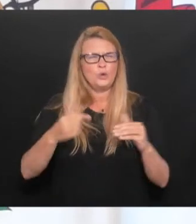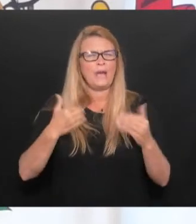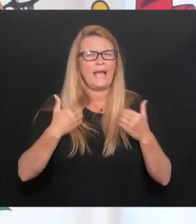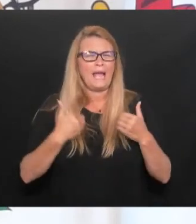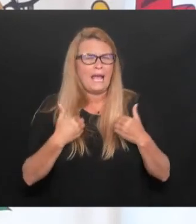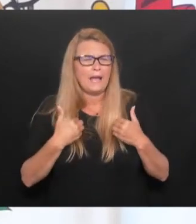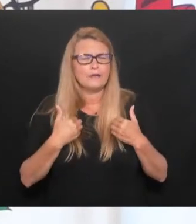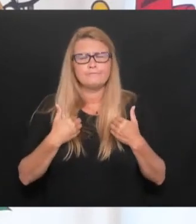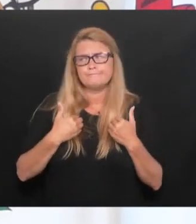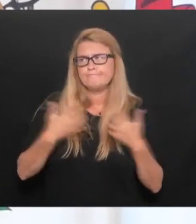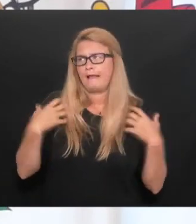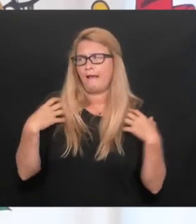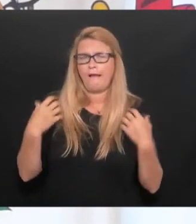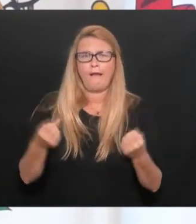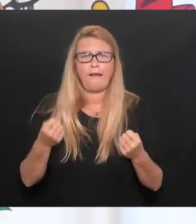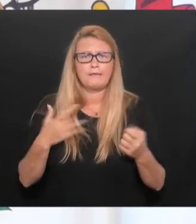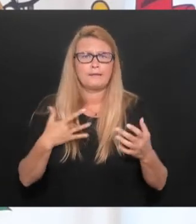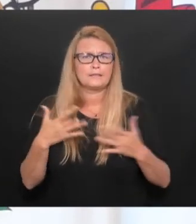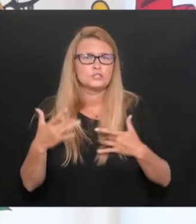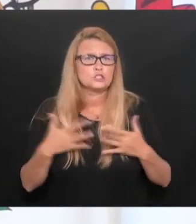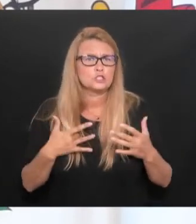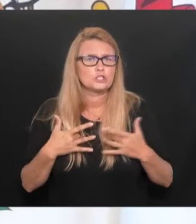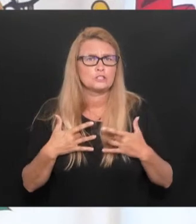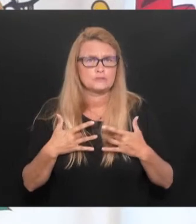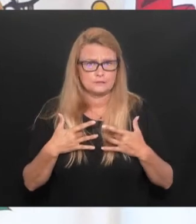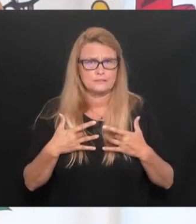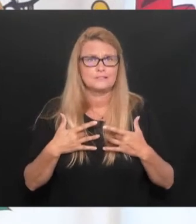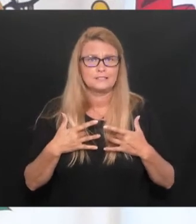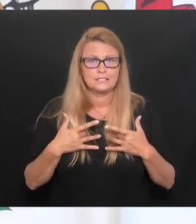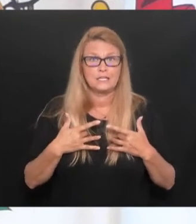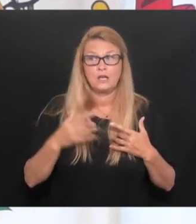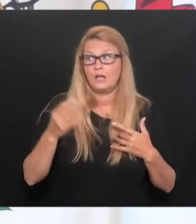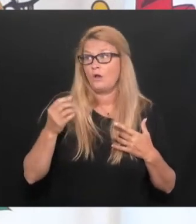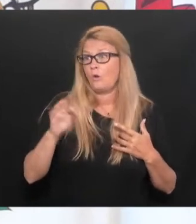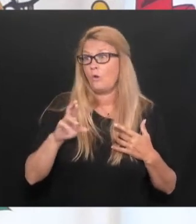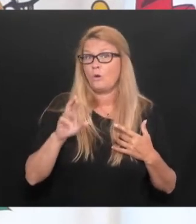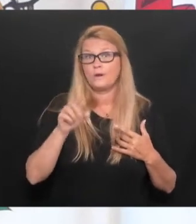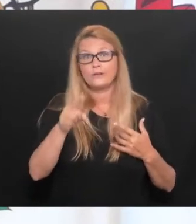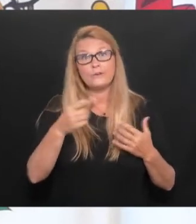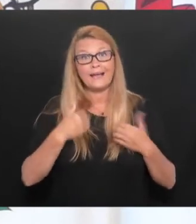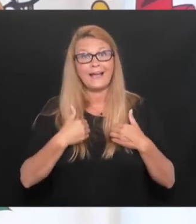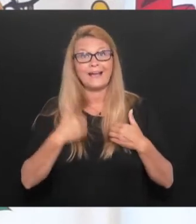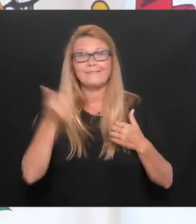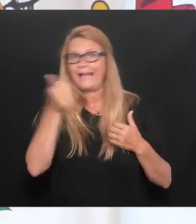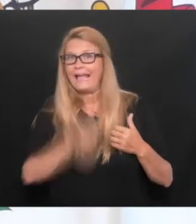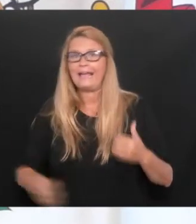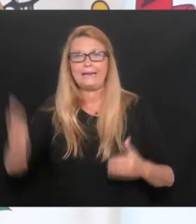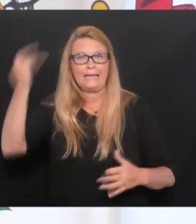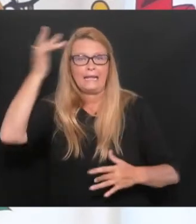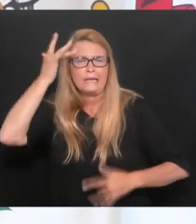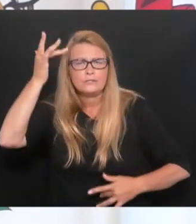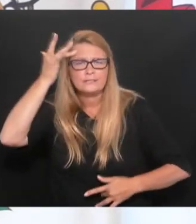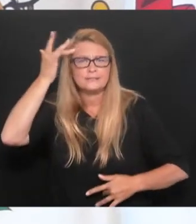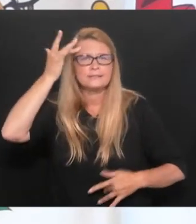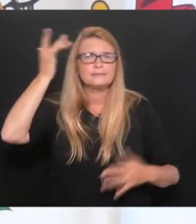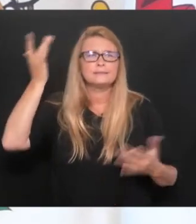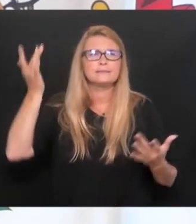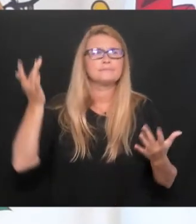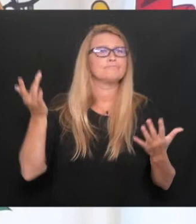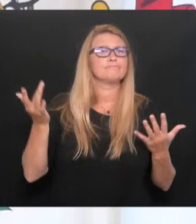concern, and you probably should have a concern if you have any illnesses or